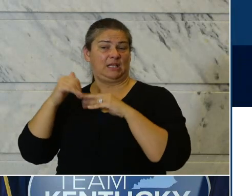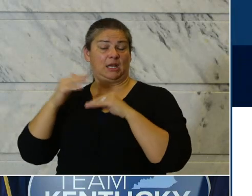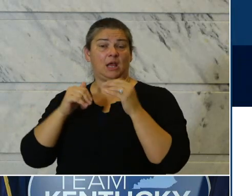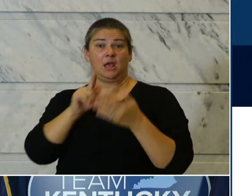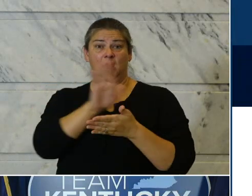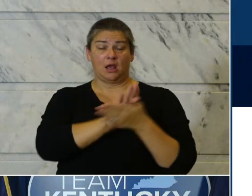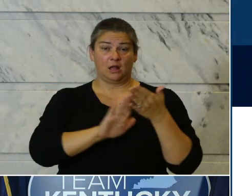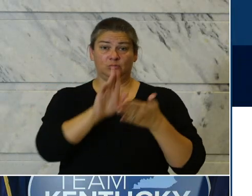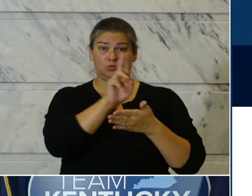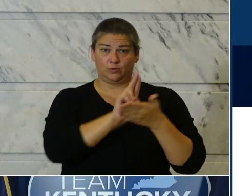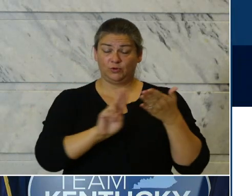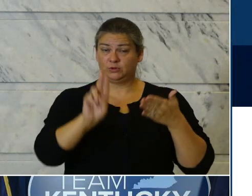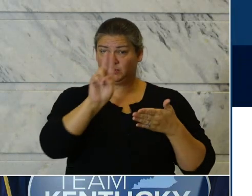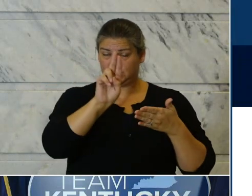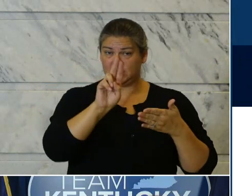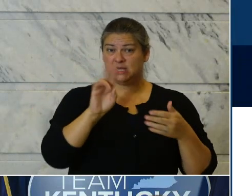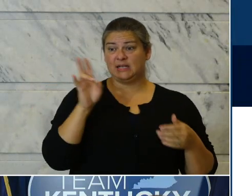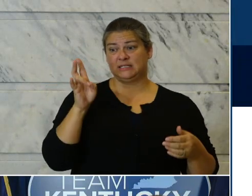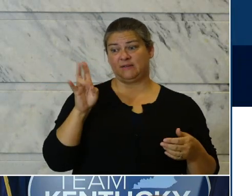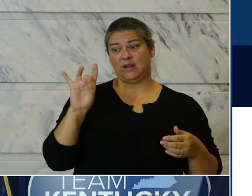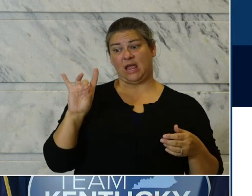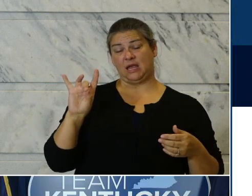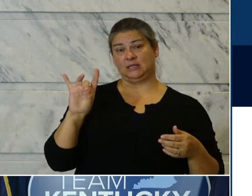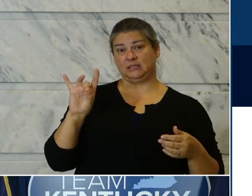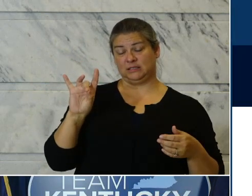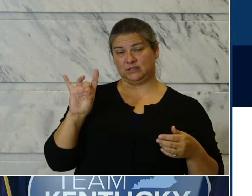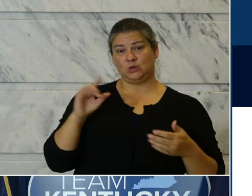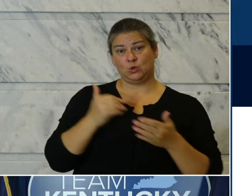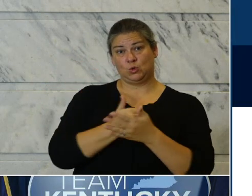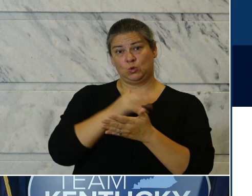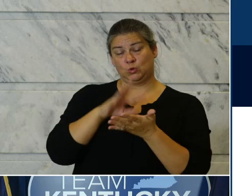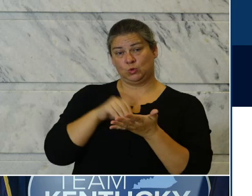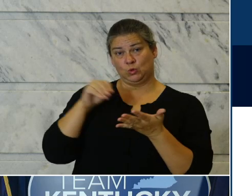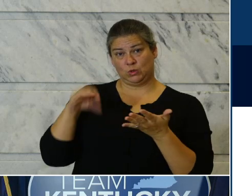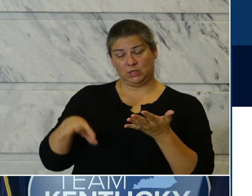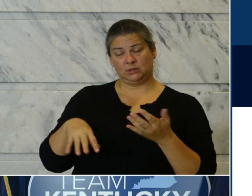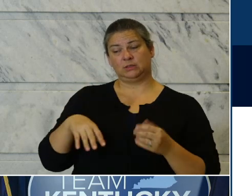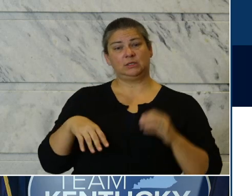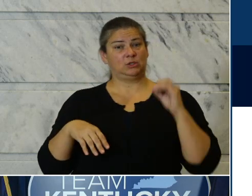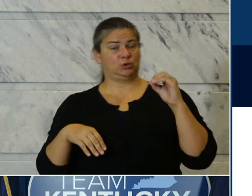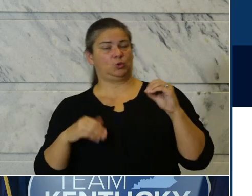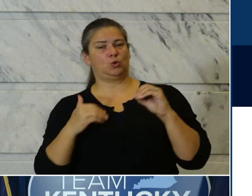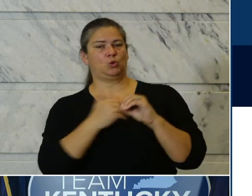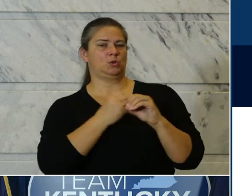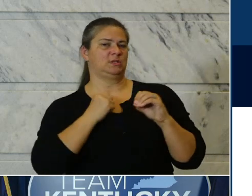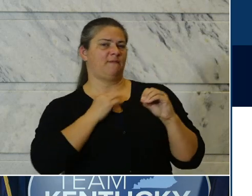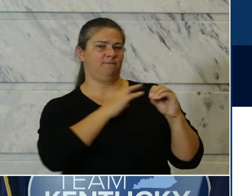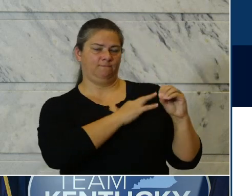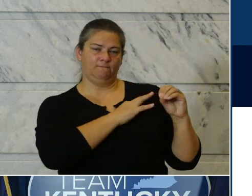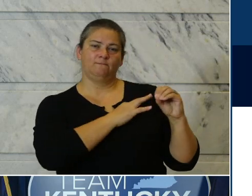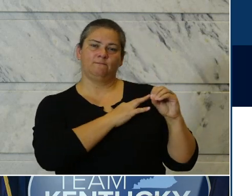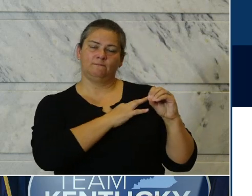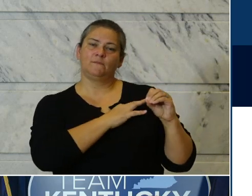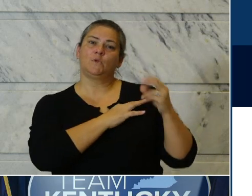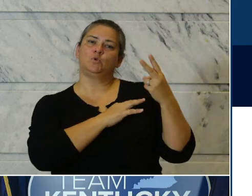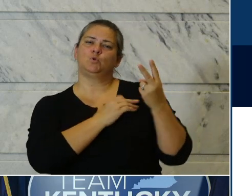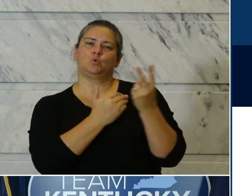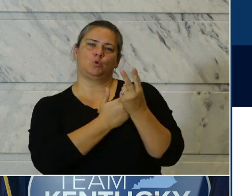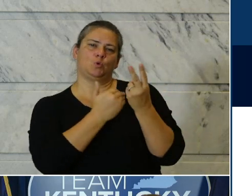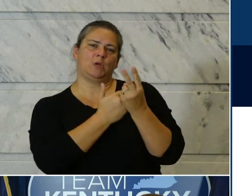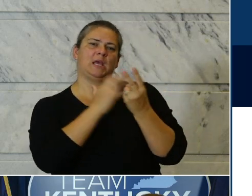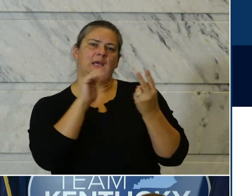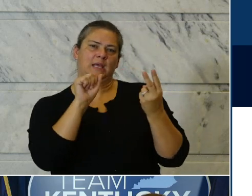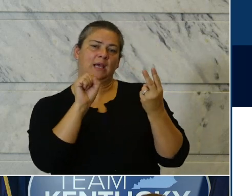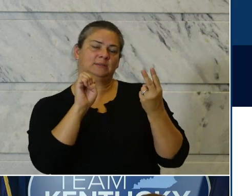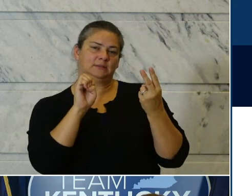Colleges and universities, 78 new students, 0 new faculty or staff, 2 new cases. To